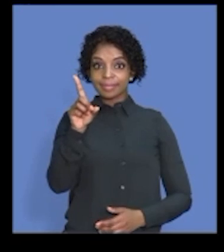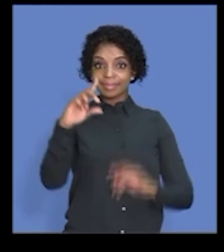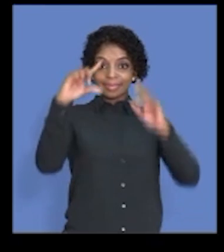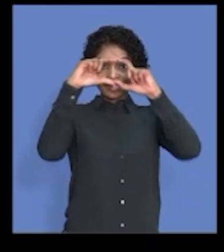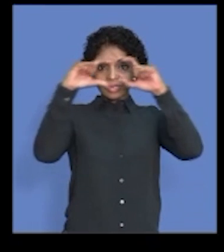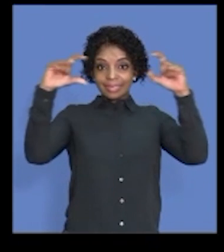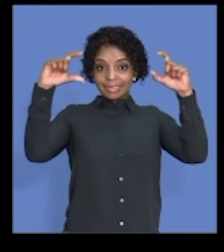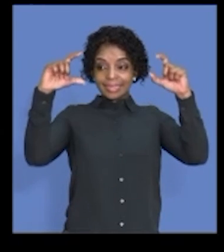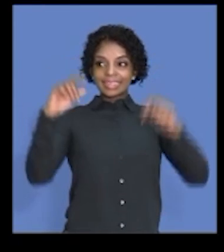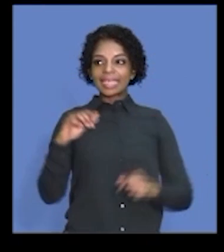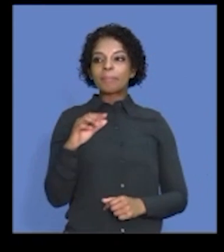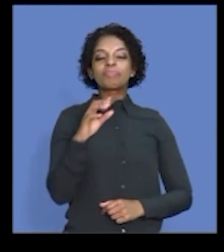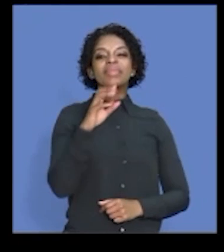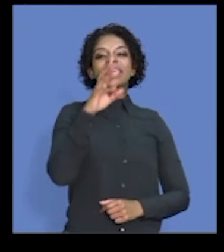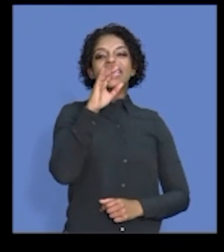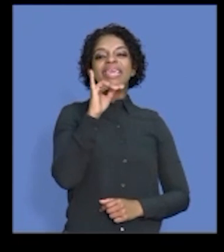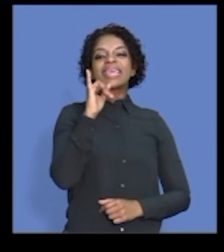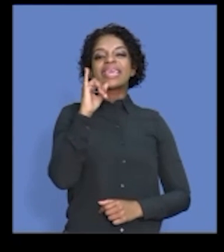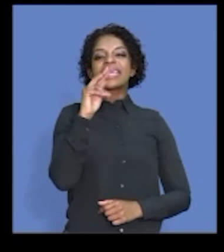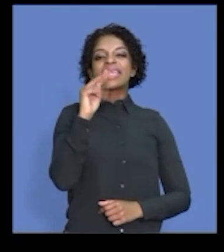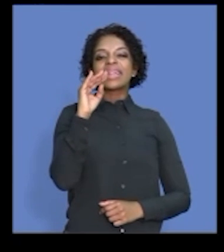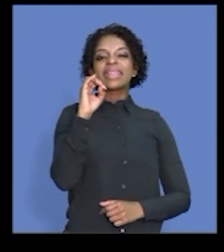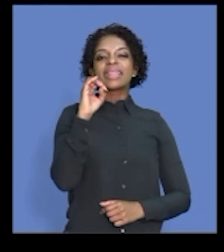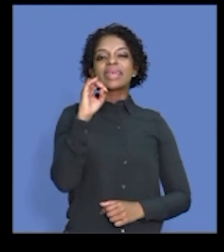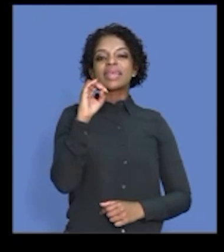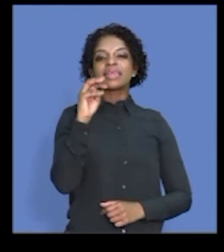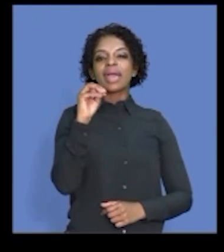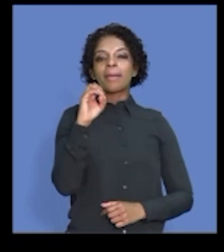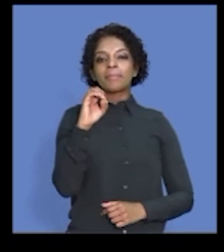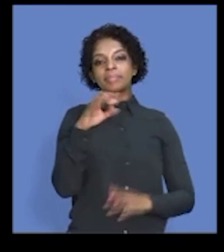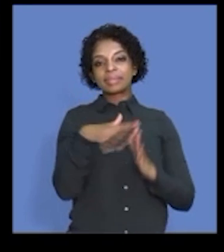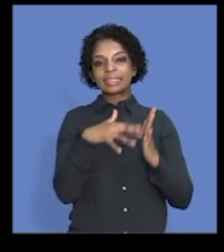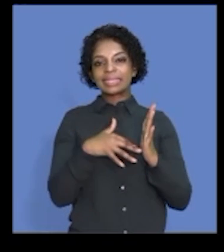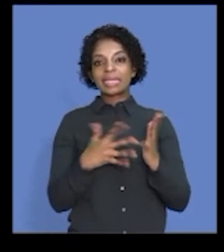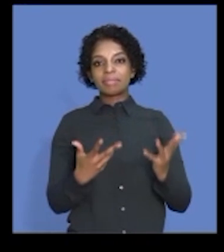Income statement, depreciation. There we go. Okay.